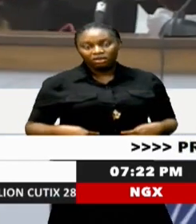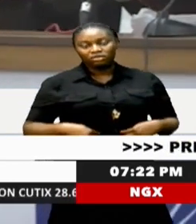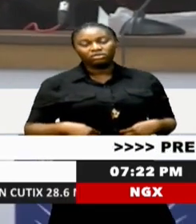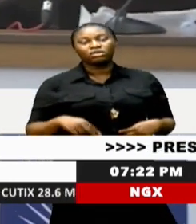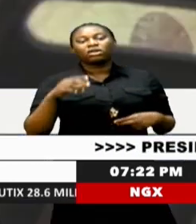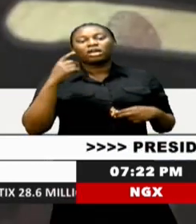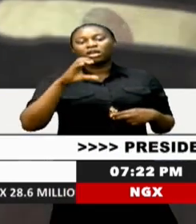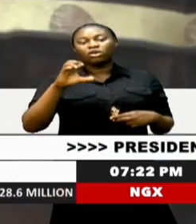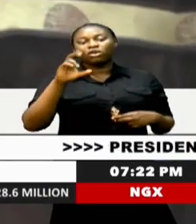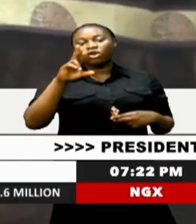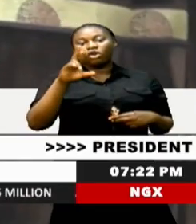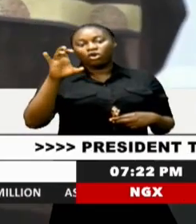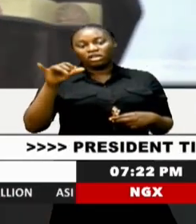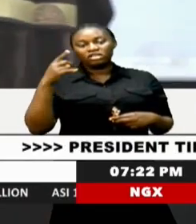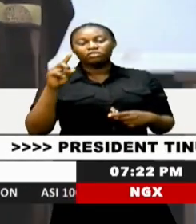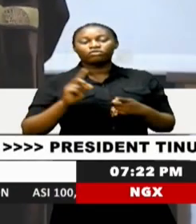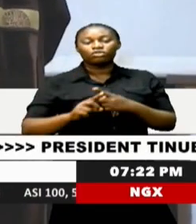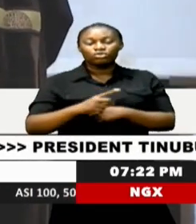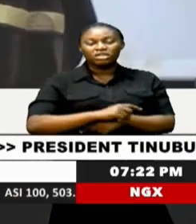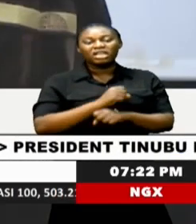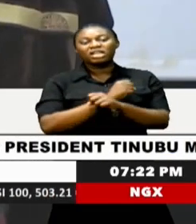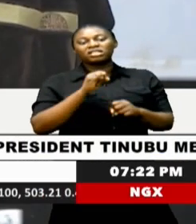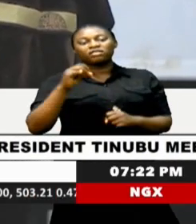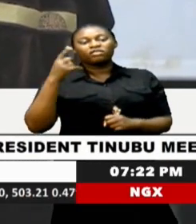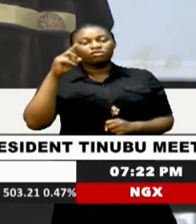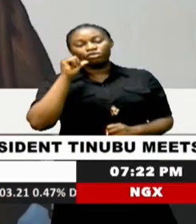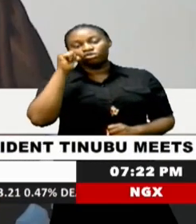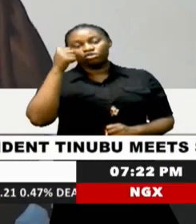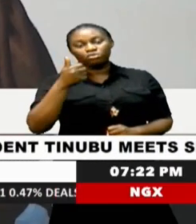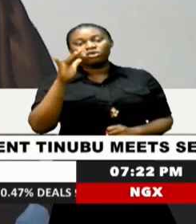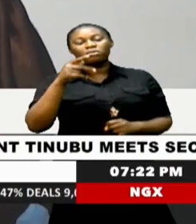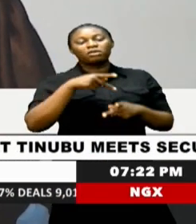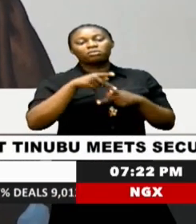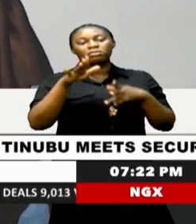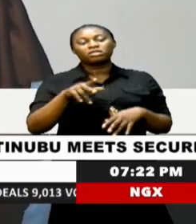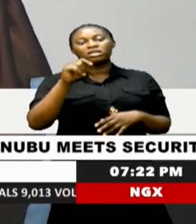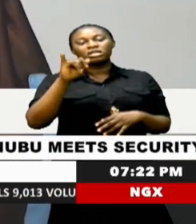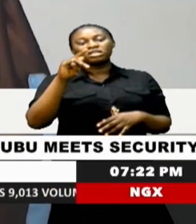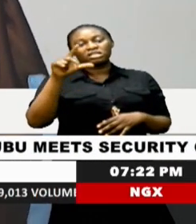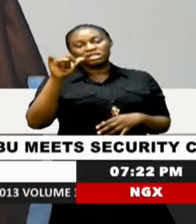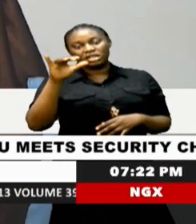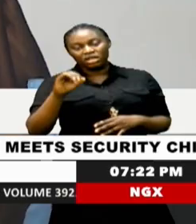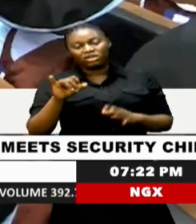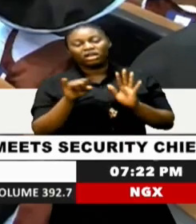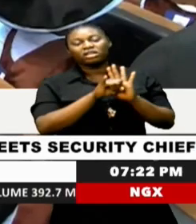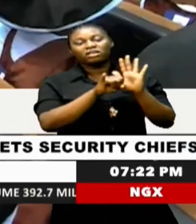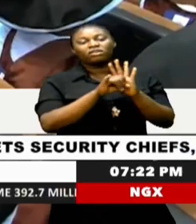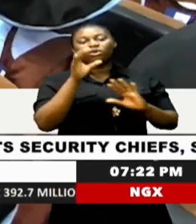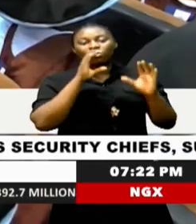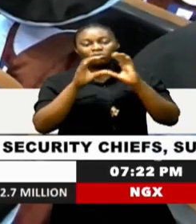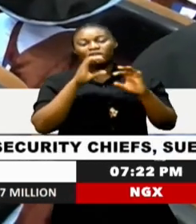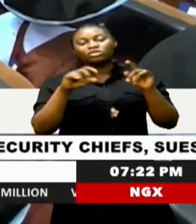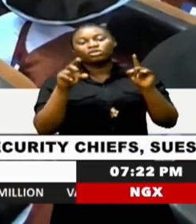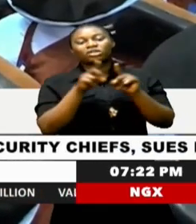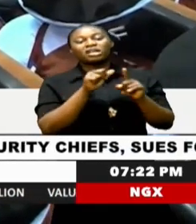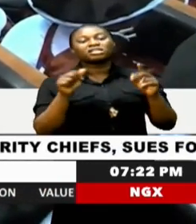for Today, Savings for Tomorrow by Professor Titilayo Obilade identifies communication as